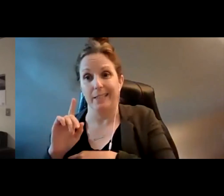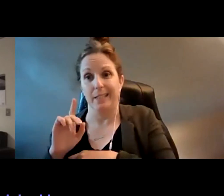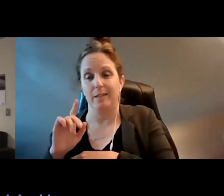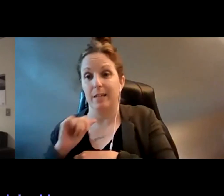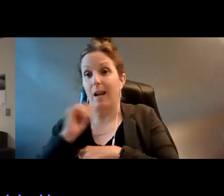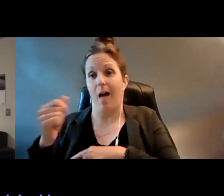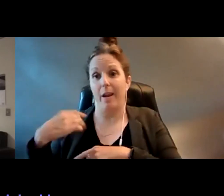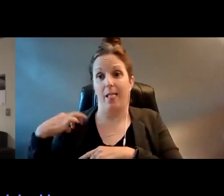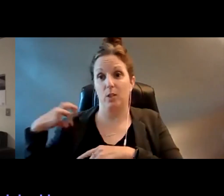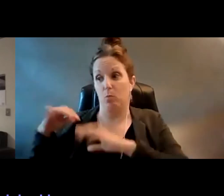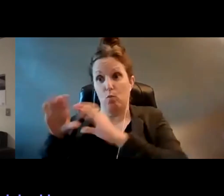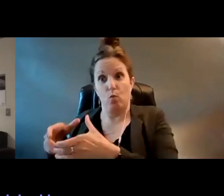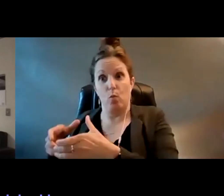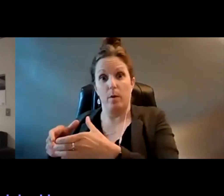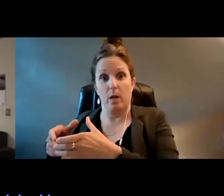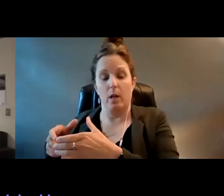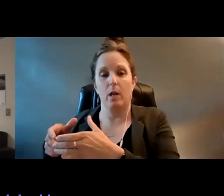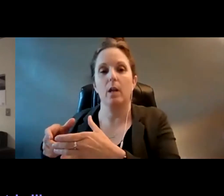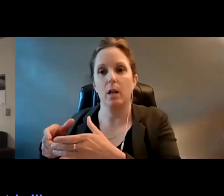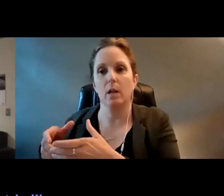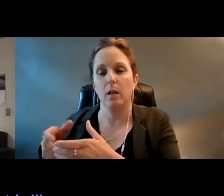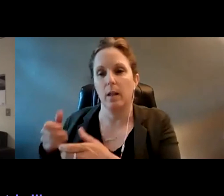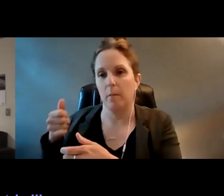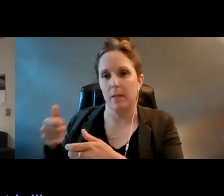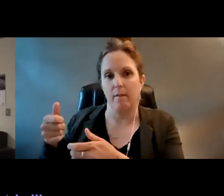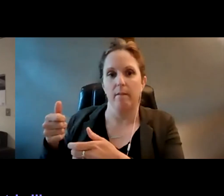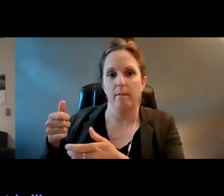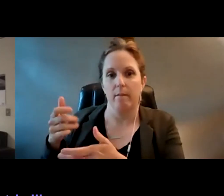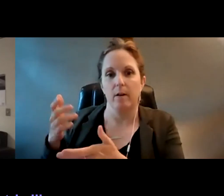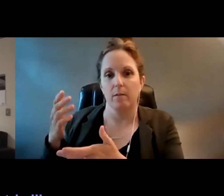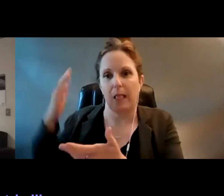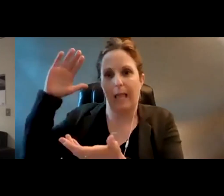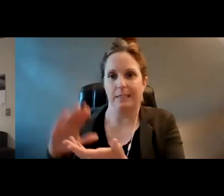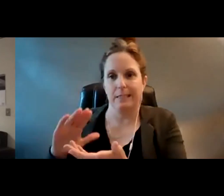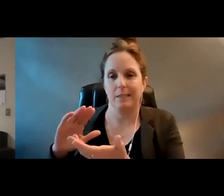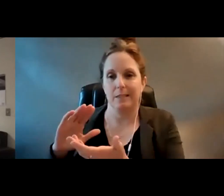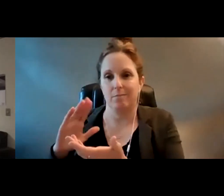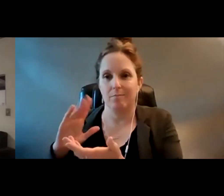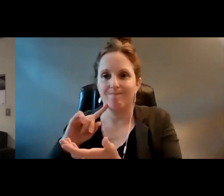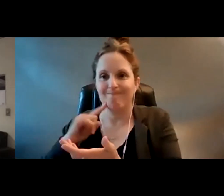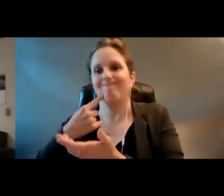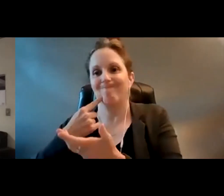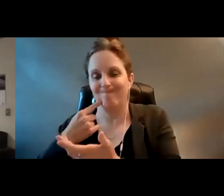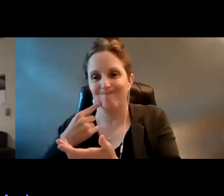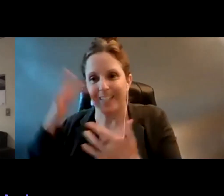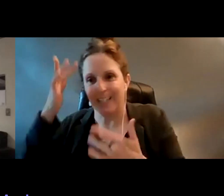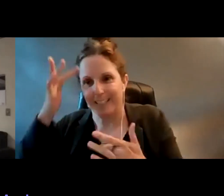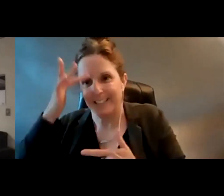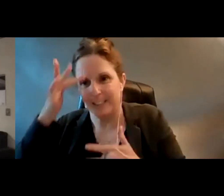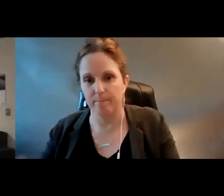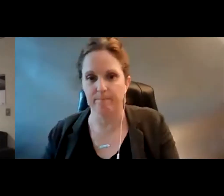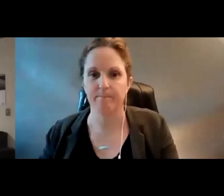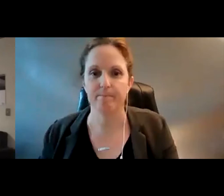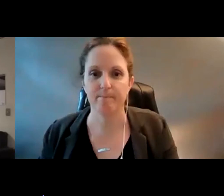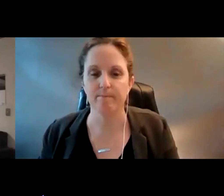et cetera. So their abstinence rates overall were lower than those who in this smaller